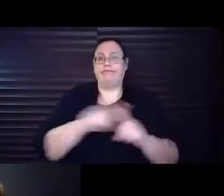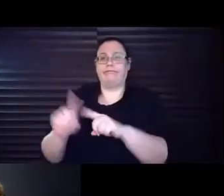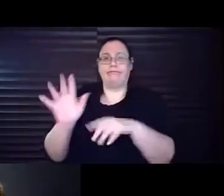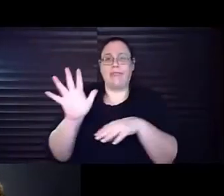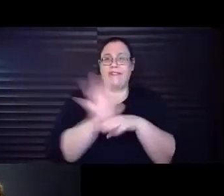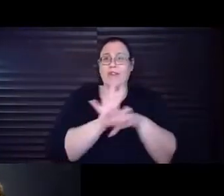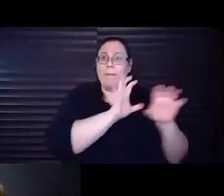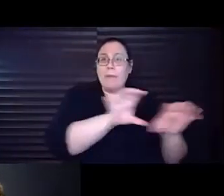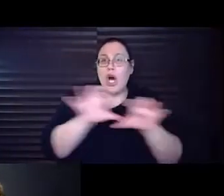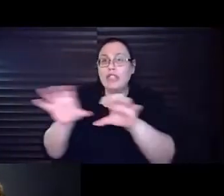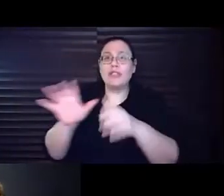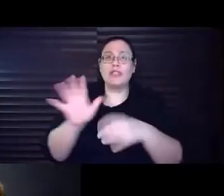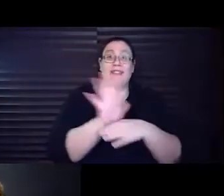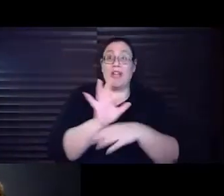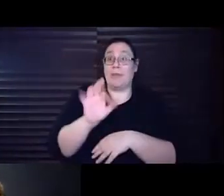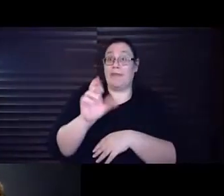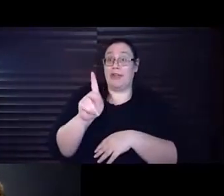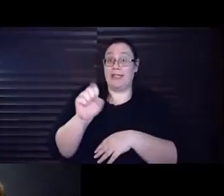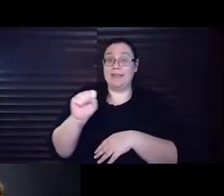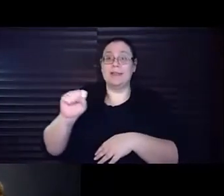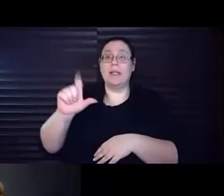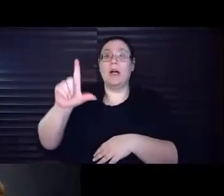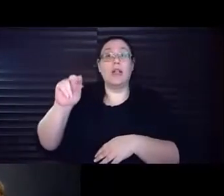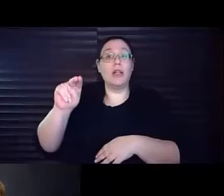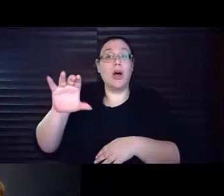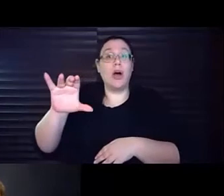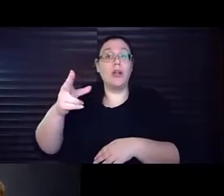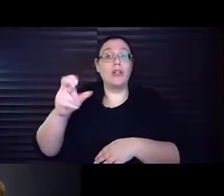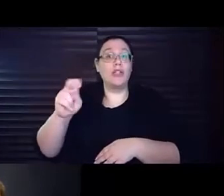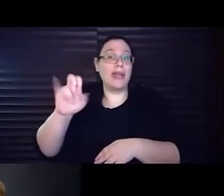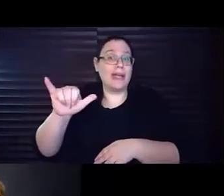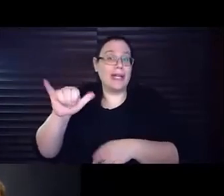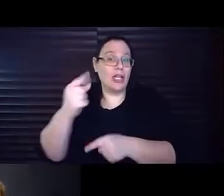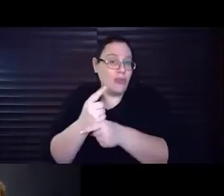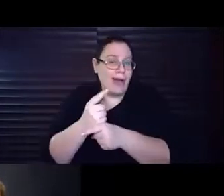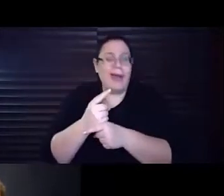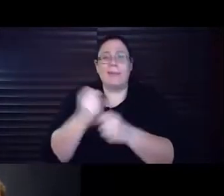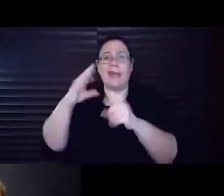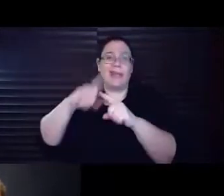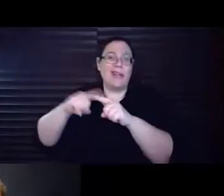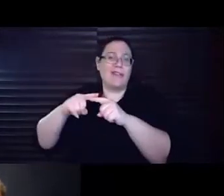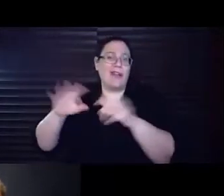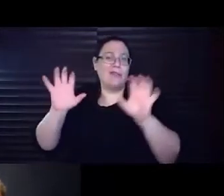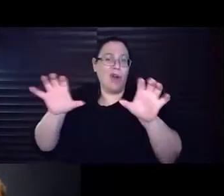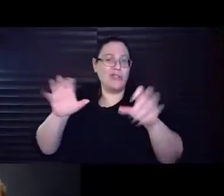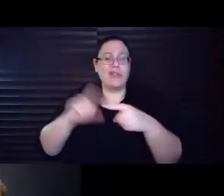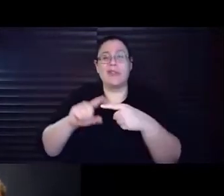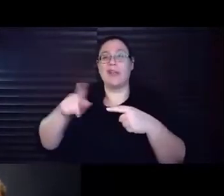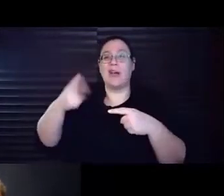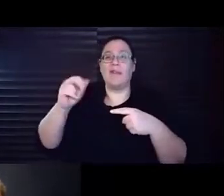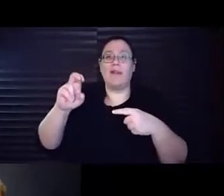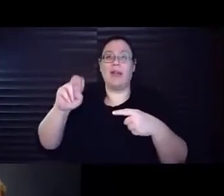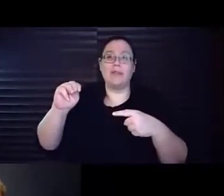monsters or film freaks at that point, right? Lon Chaney's Gallery of Monsters, the Phantom of the Opera,